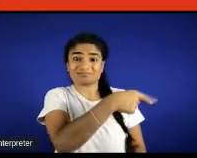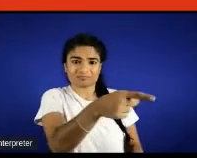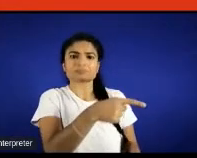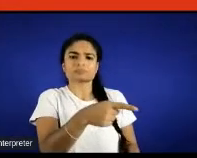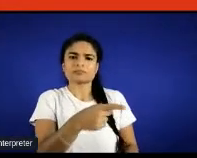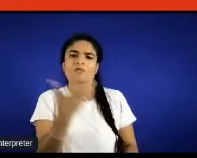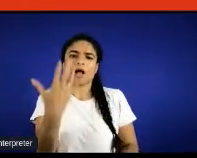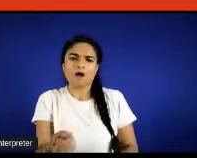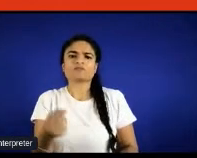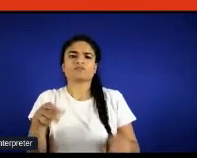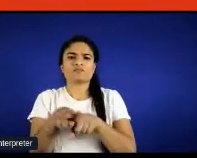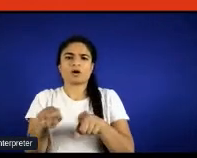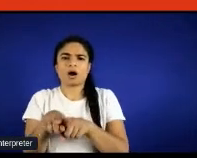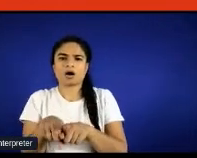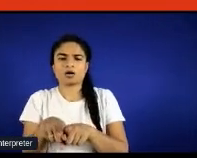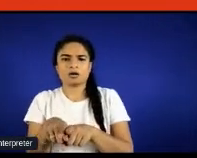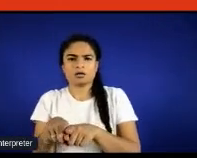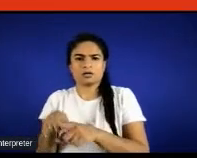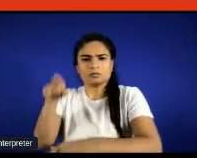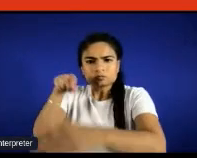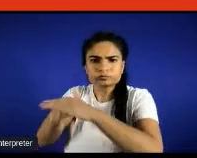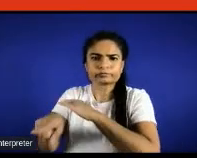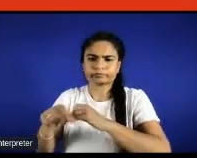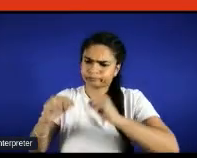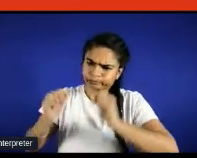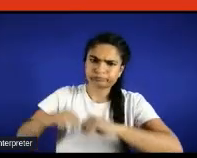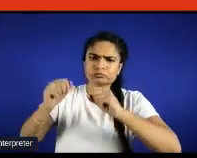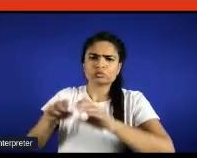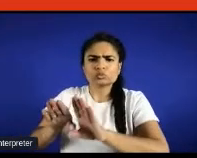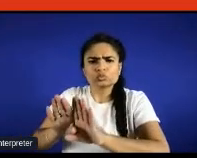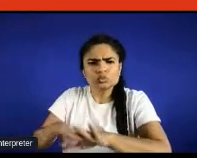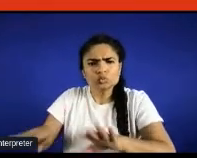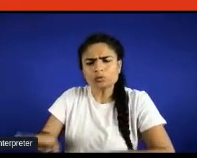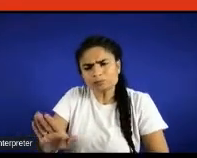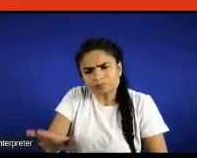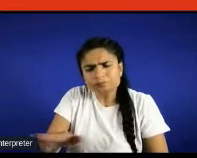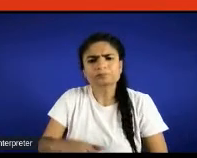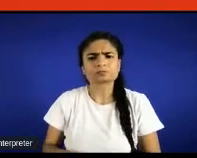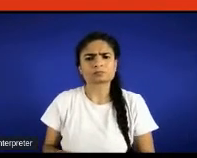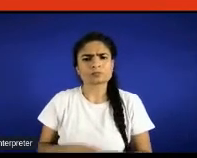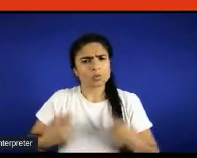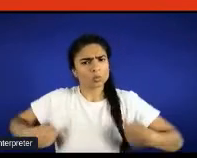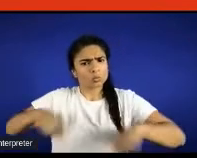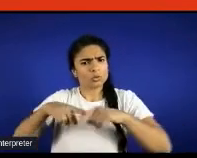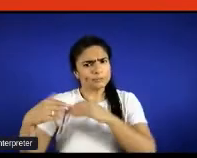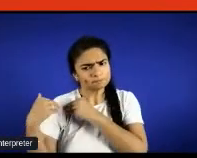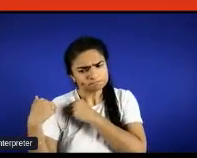to children and explain to them the accountability mechanism. So it became a mandatory